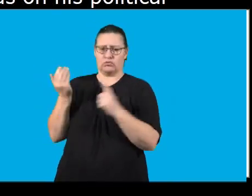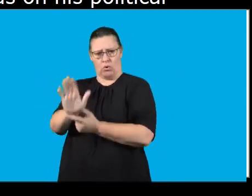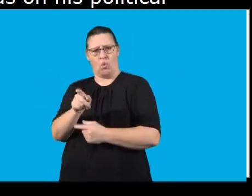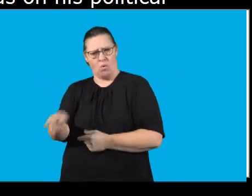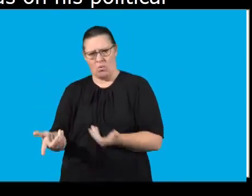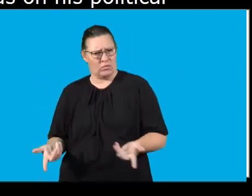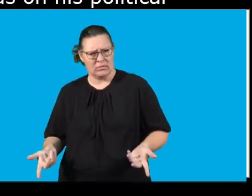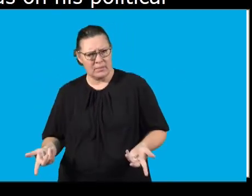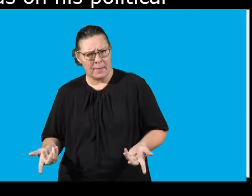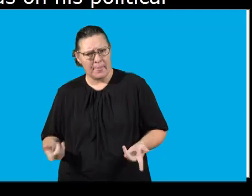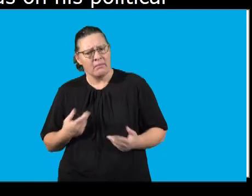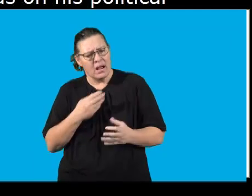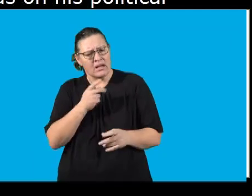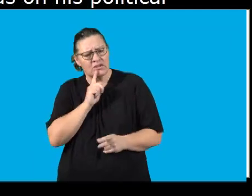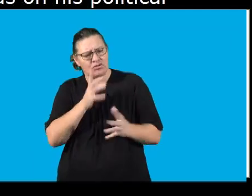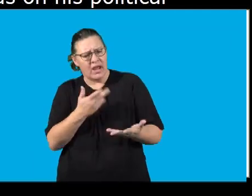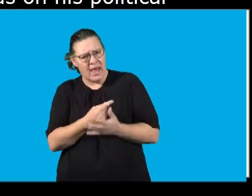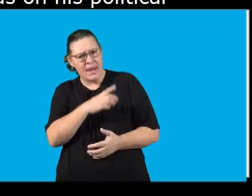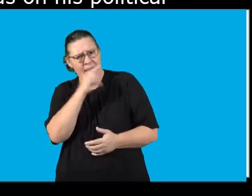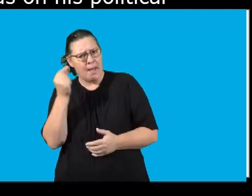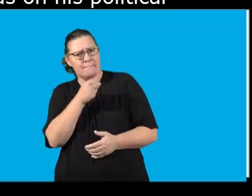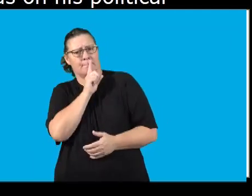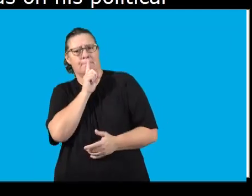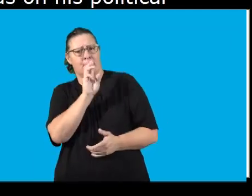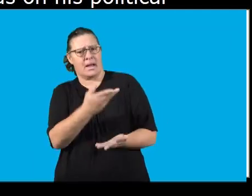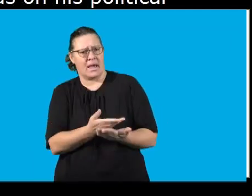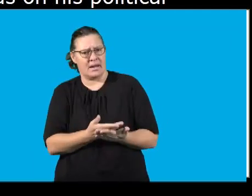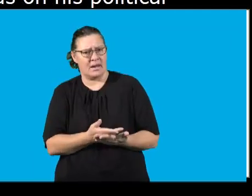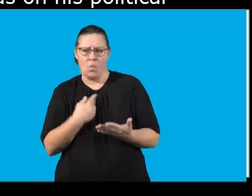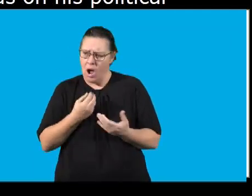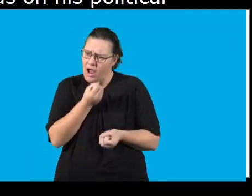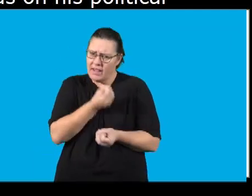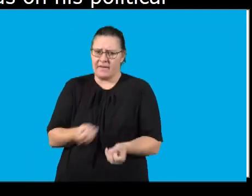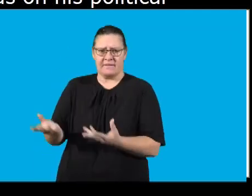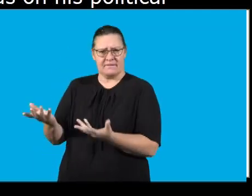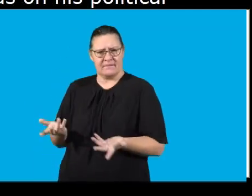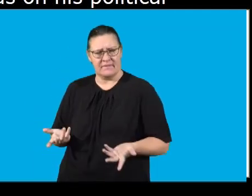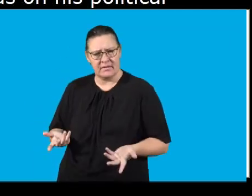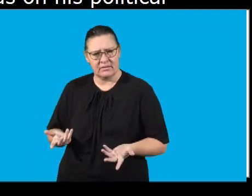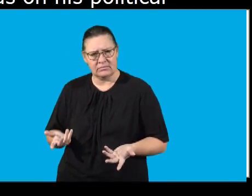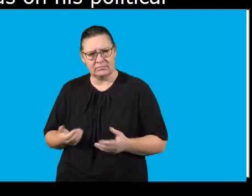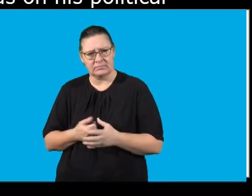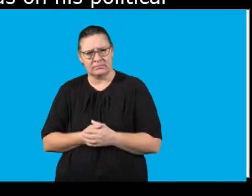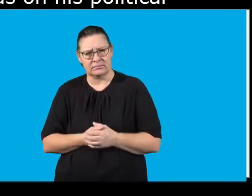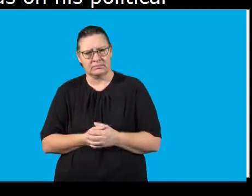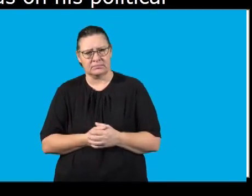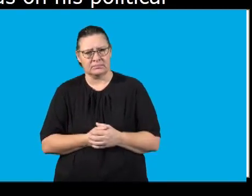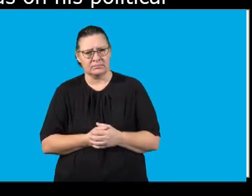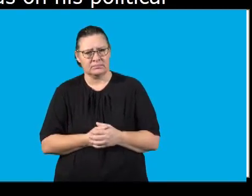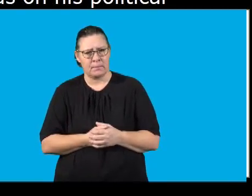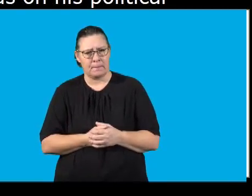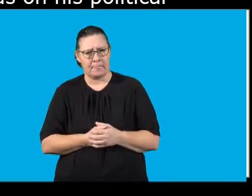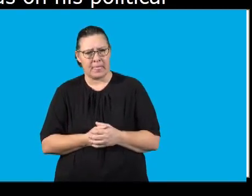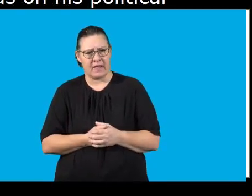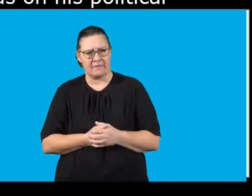exposed. The teacher could have kept their names a secret and not given them to the political